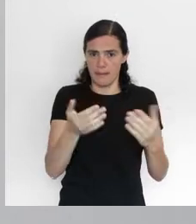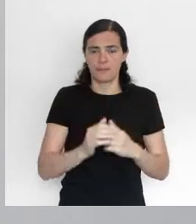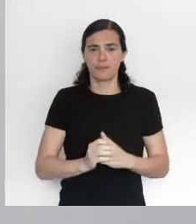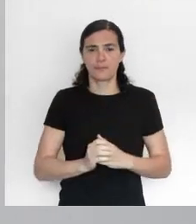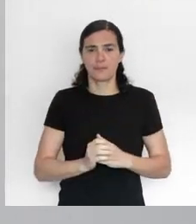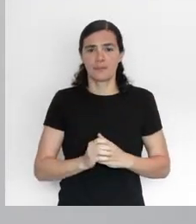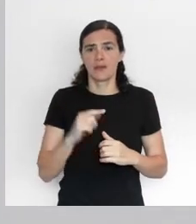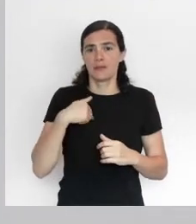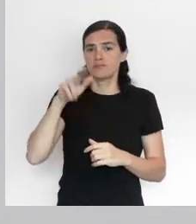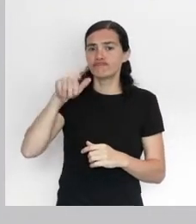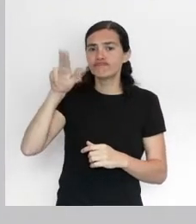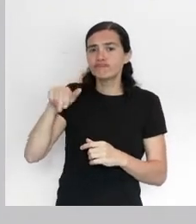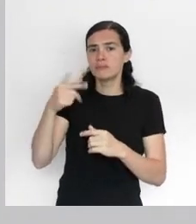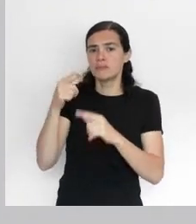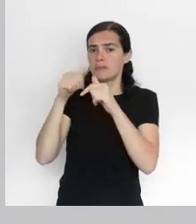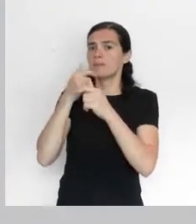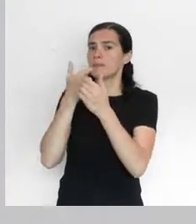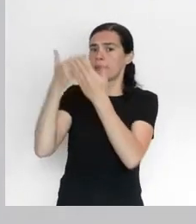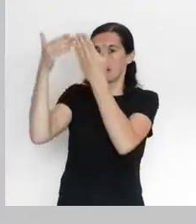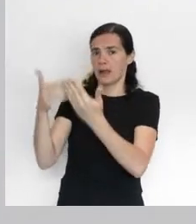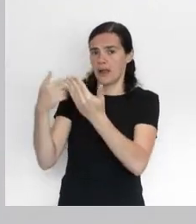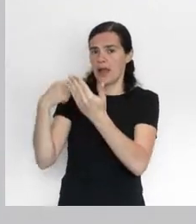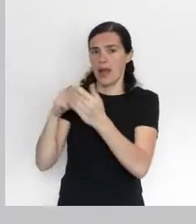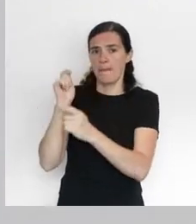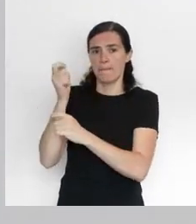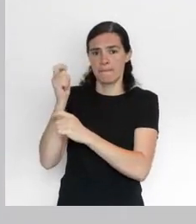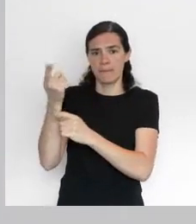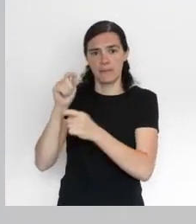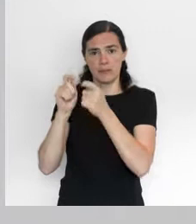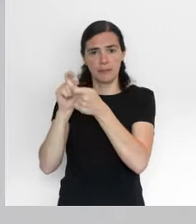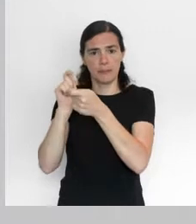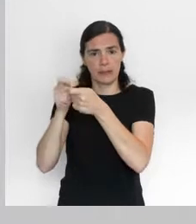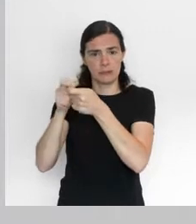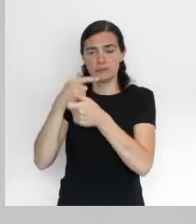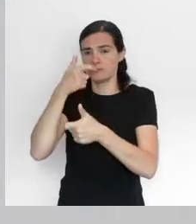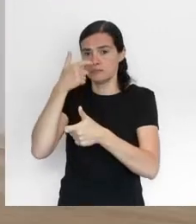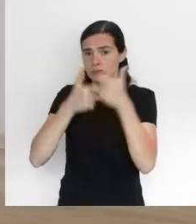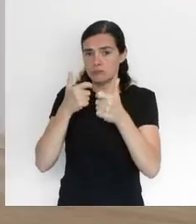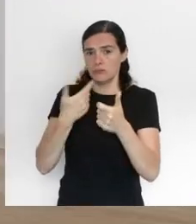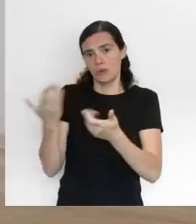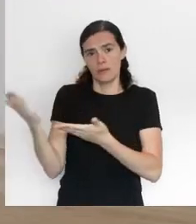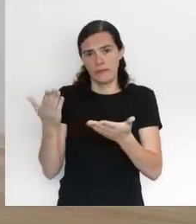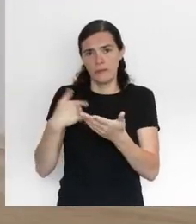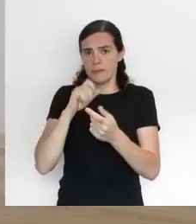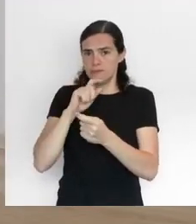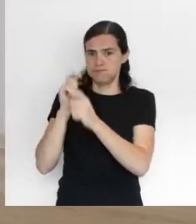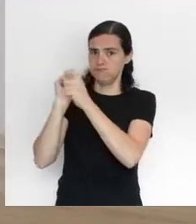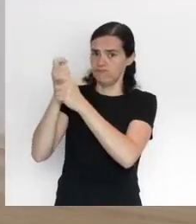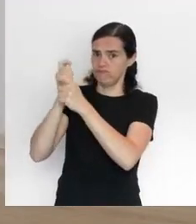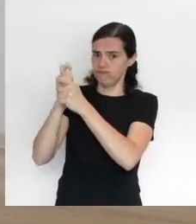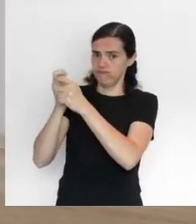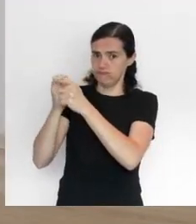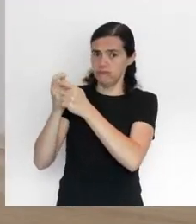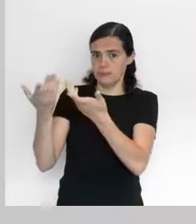to participate. It was one painting on the wall with a hammer and nails, and the audience was invited to put a nail in